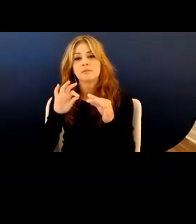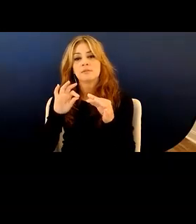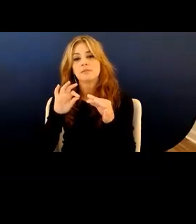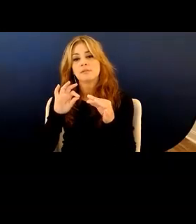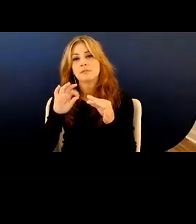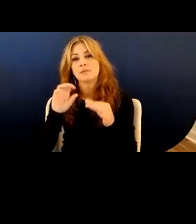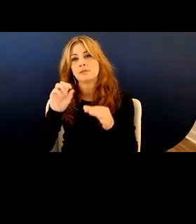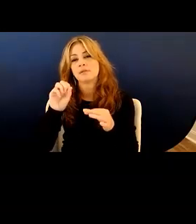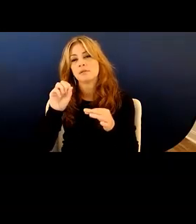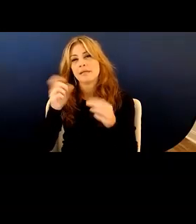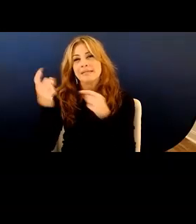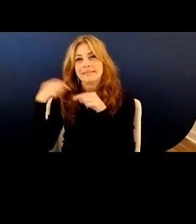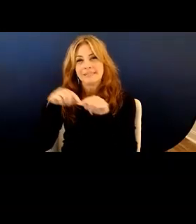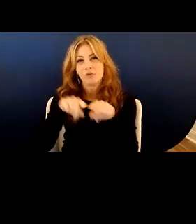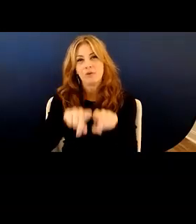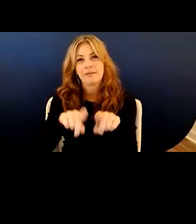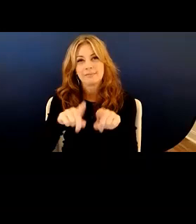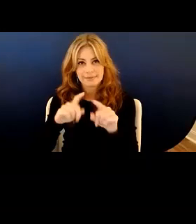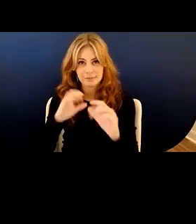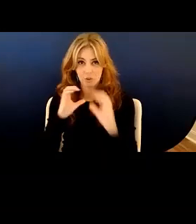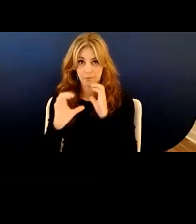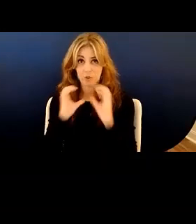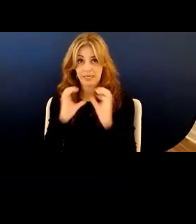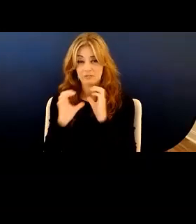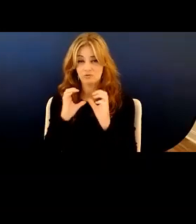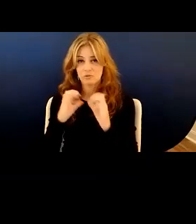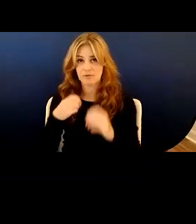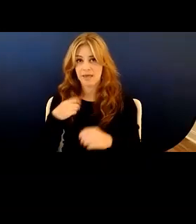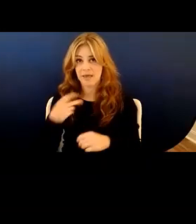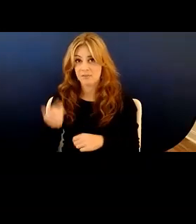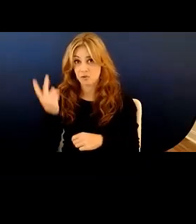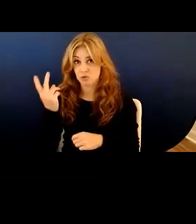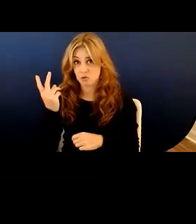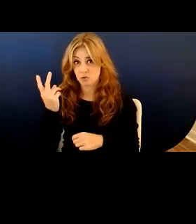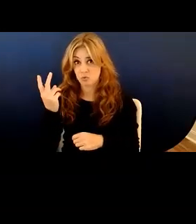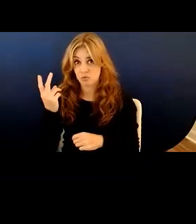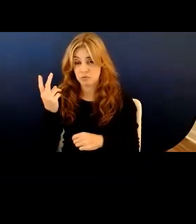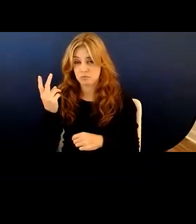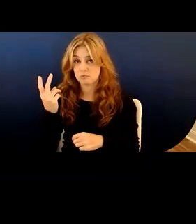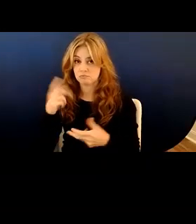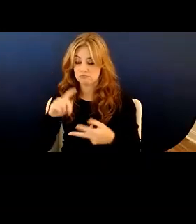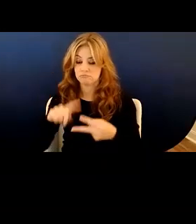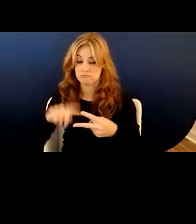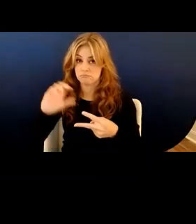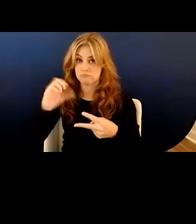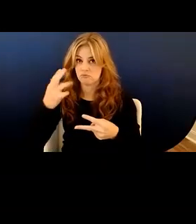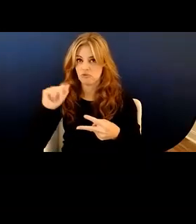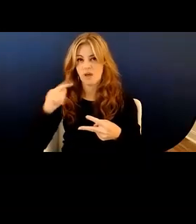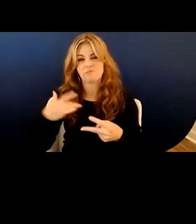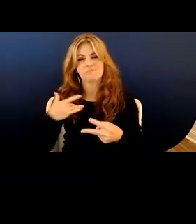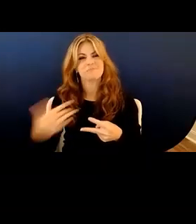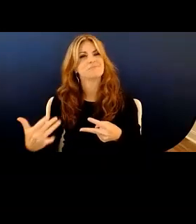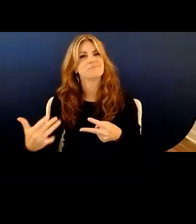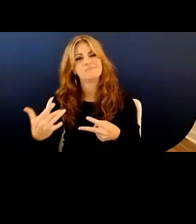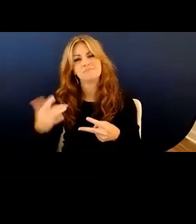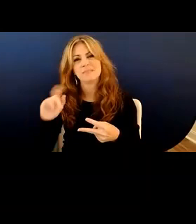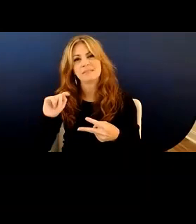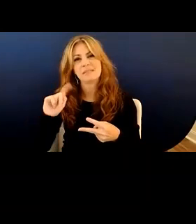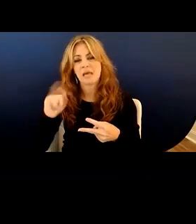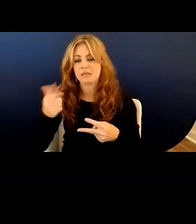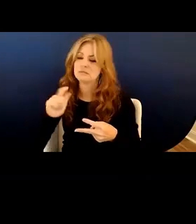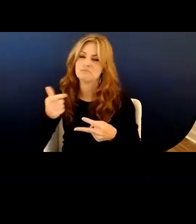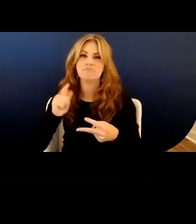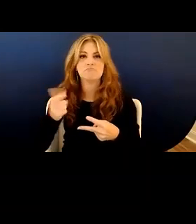possibilities of communication. We have two: chat, which is a traditional text chat